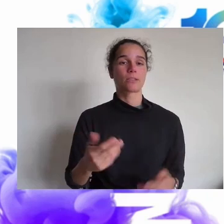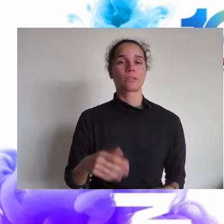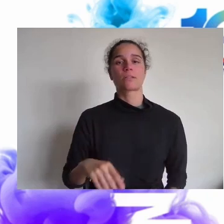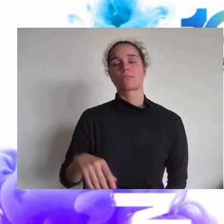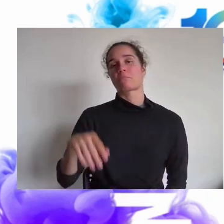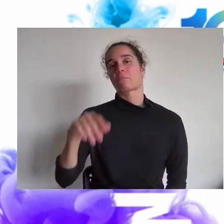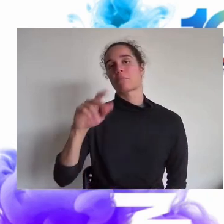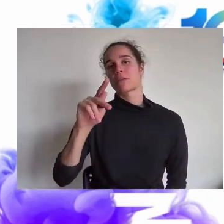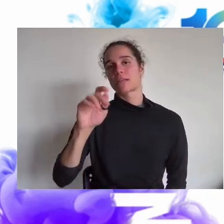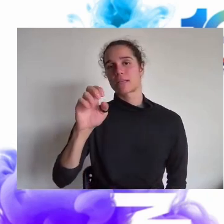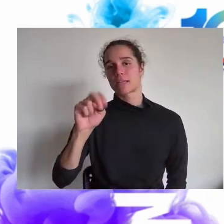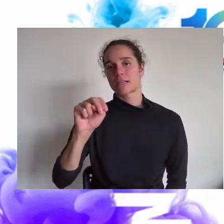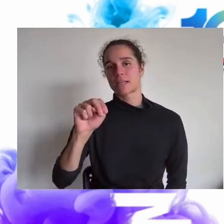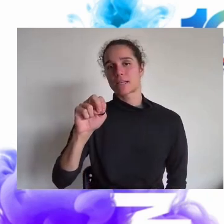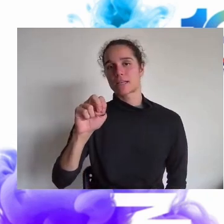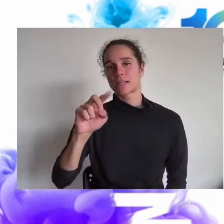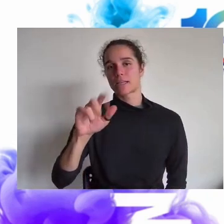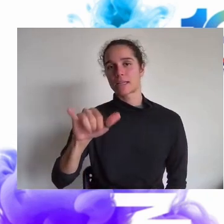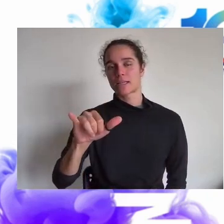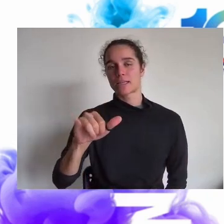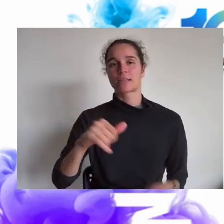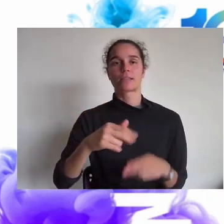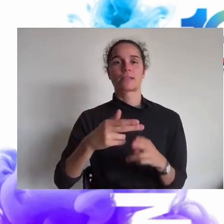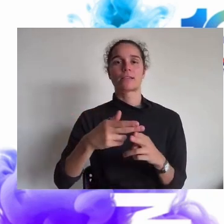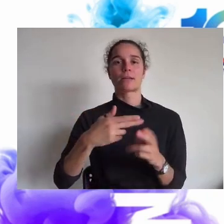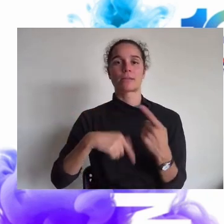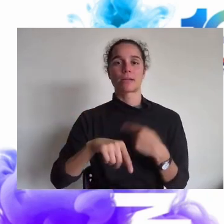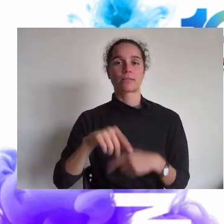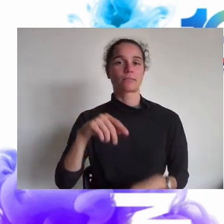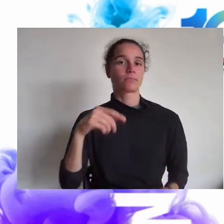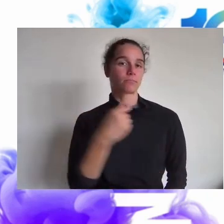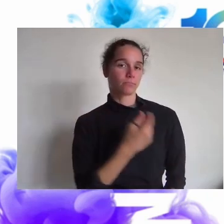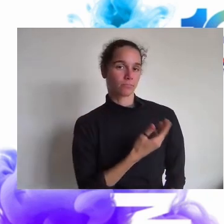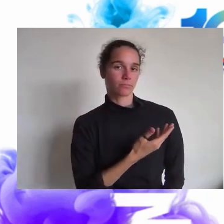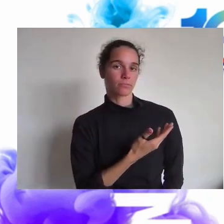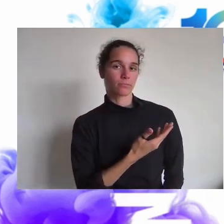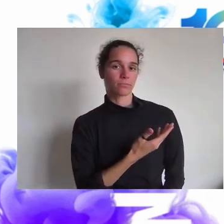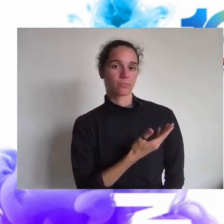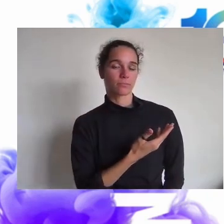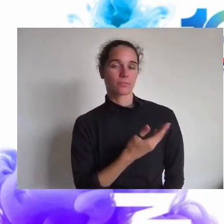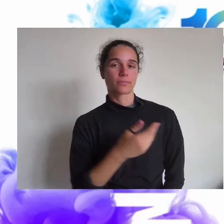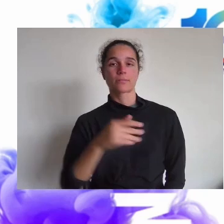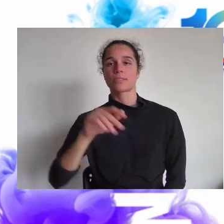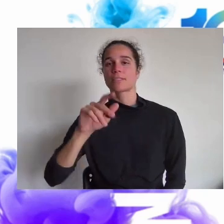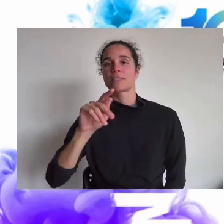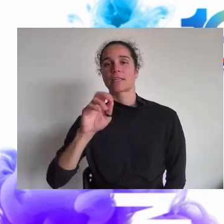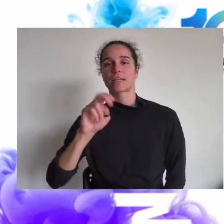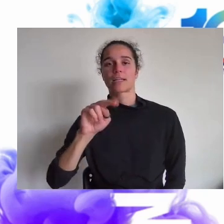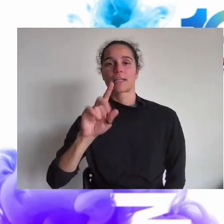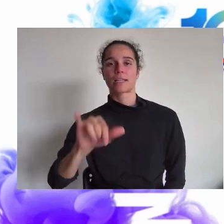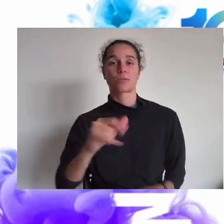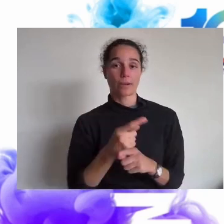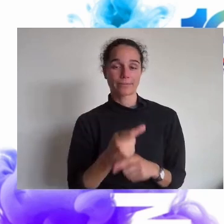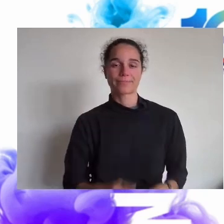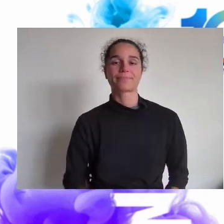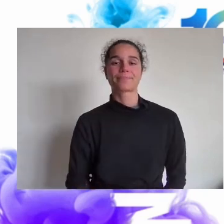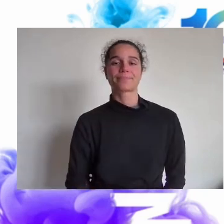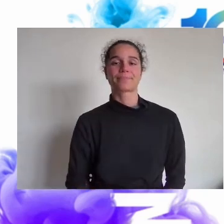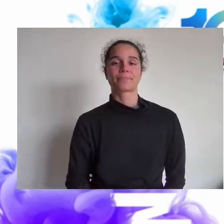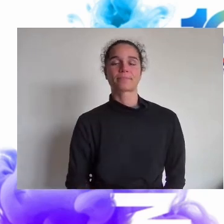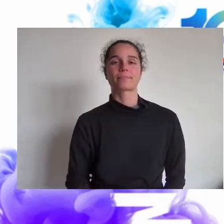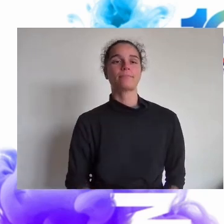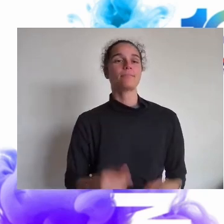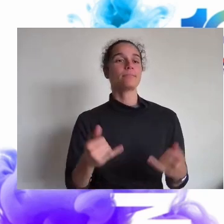Kennedy. So this is my signed name, Kennedy, right? And that will bring me to the next